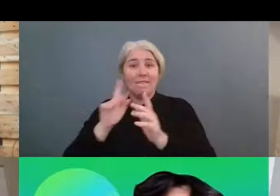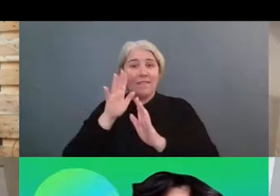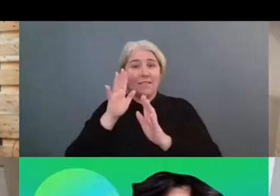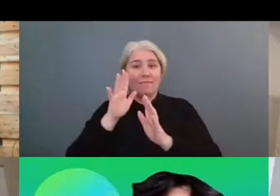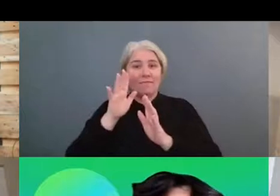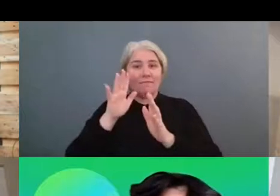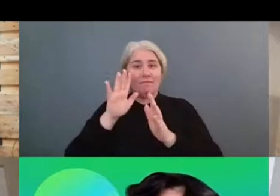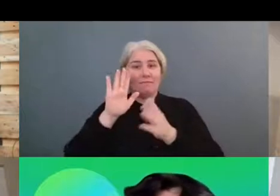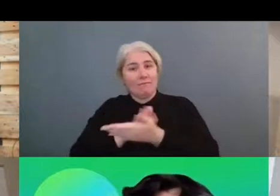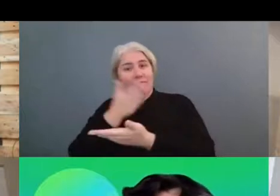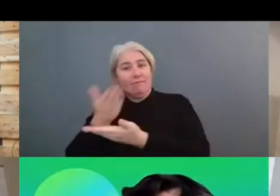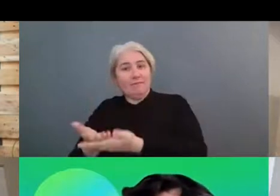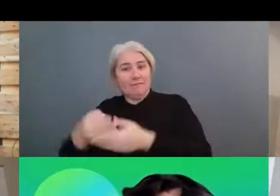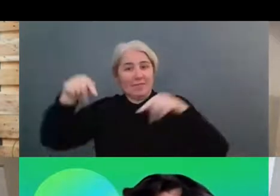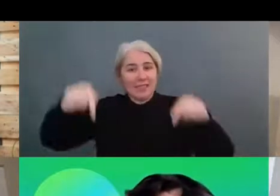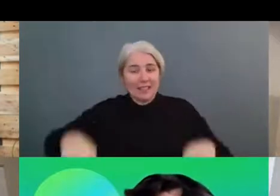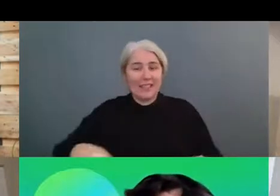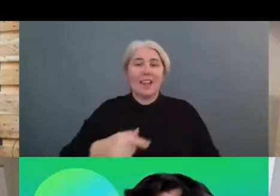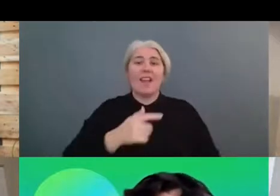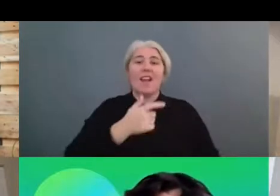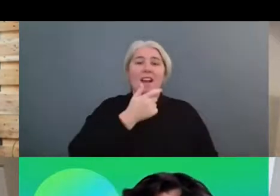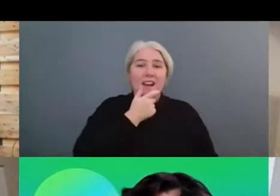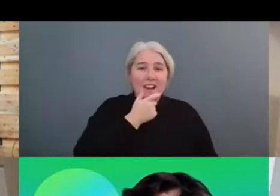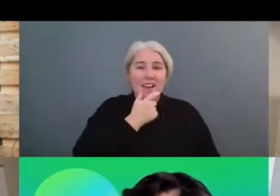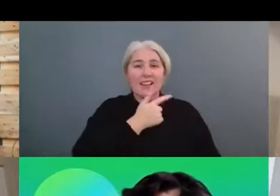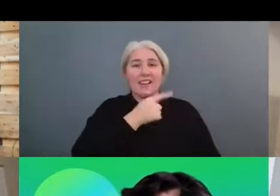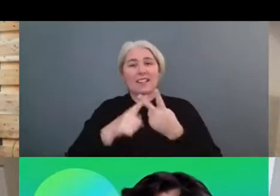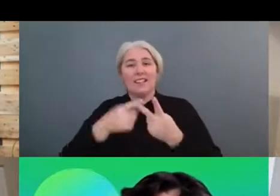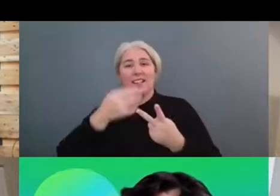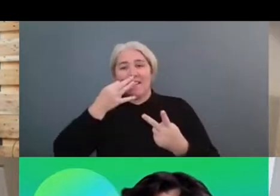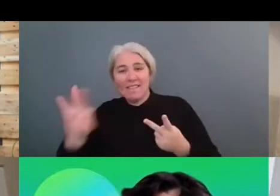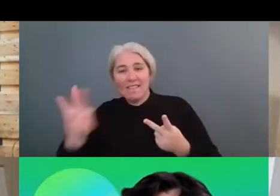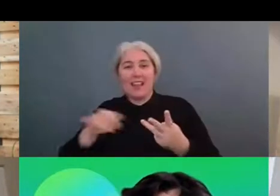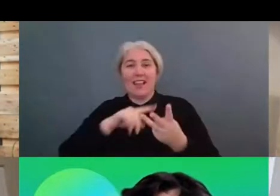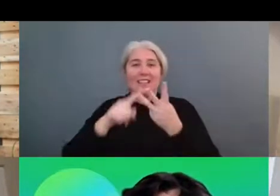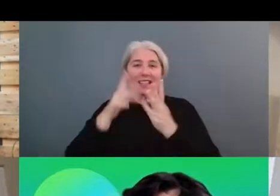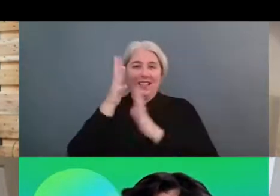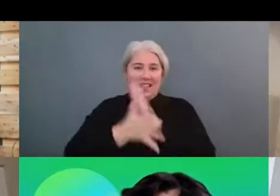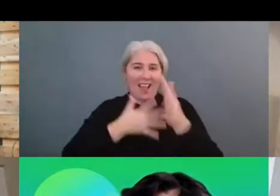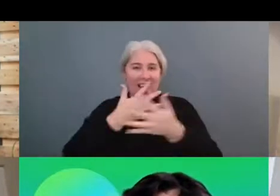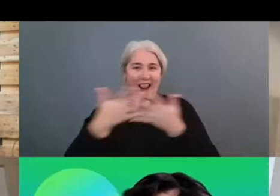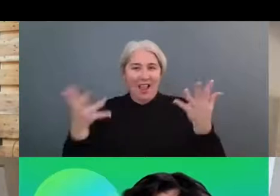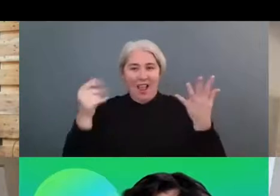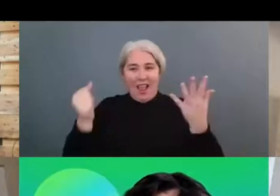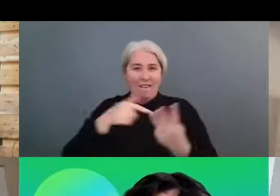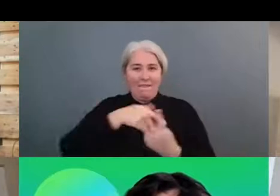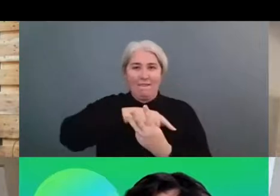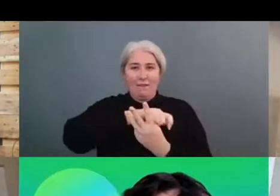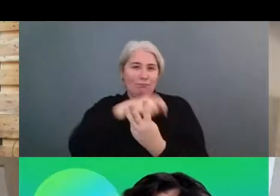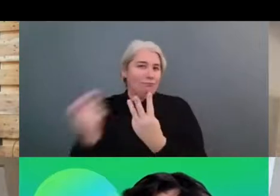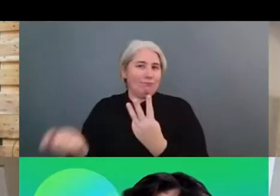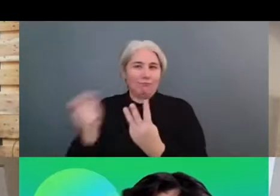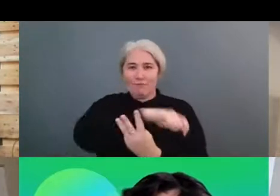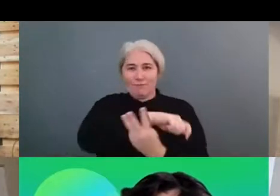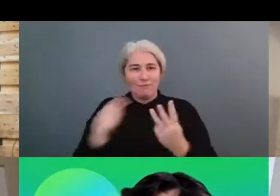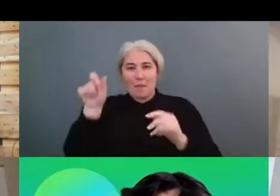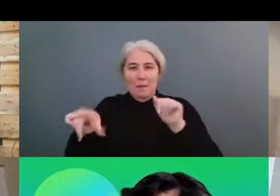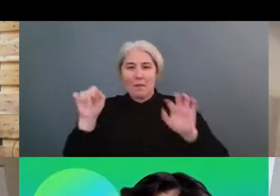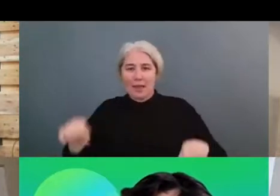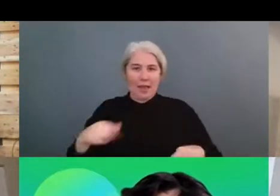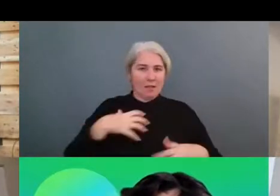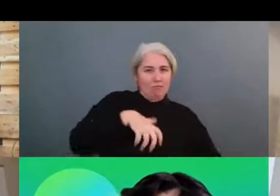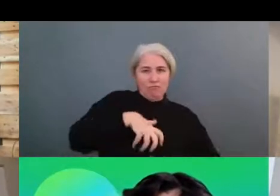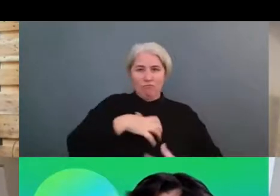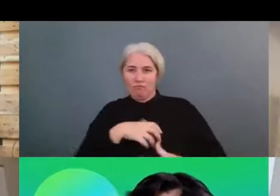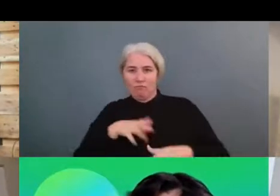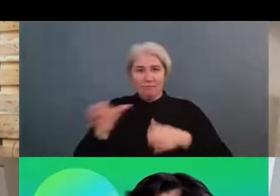So let's begin with this first roundtable of the day. Once again, we talk about the involvement of the